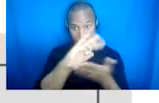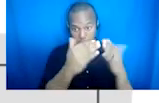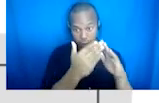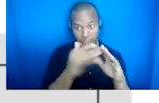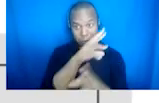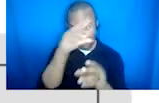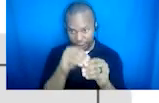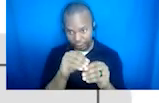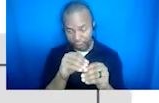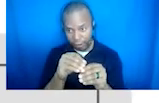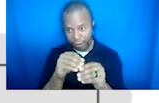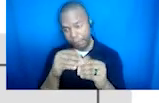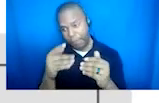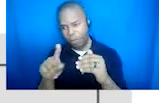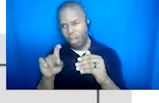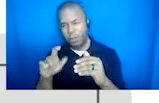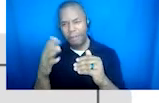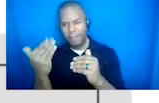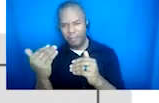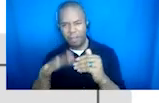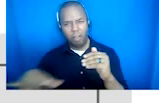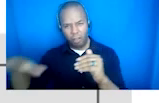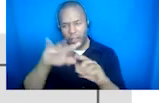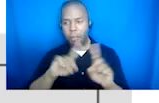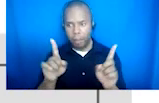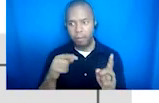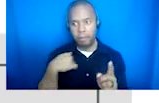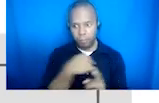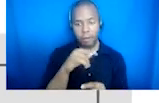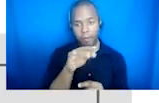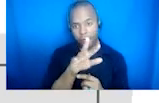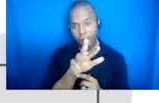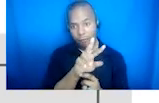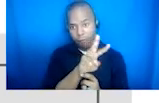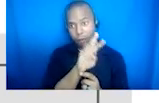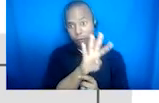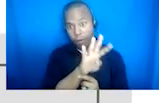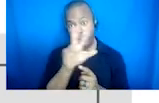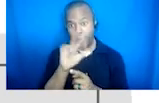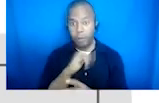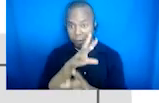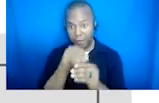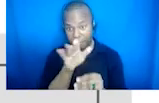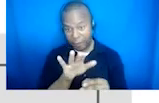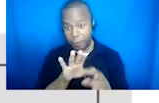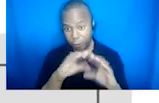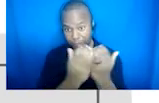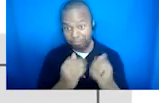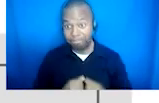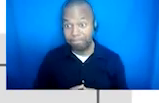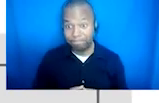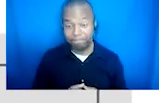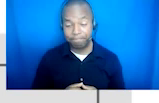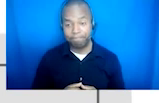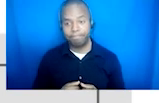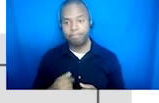exchange. And I'll explain more of what I mean by that. So to get started, I'm going to share with you what I